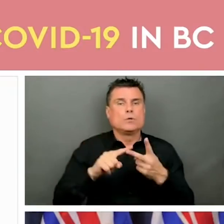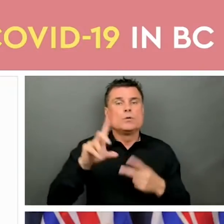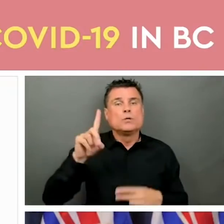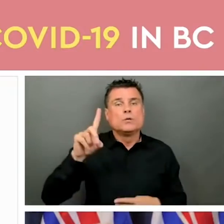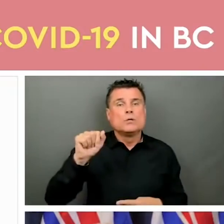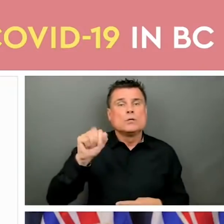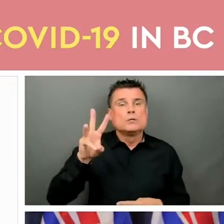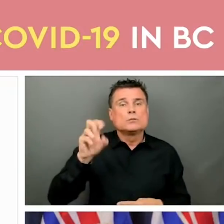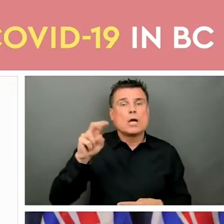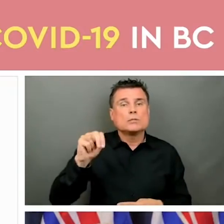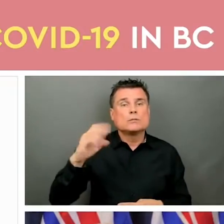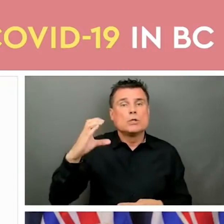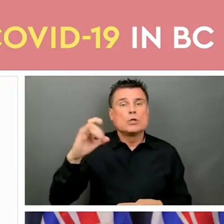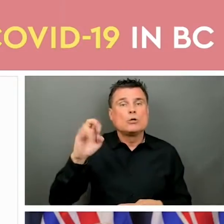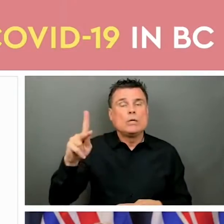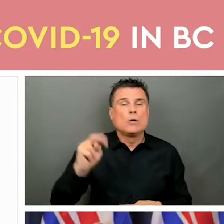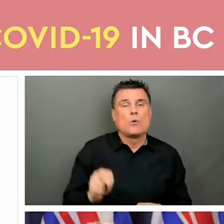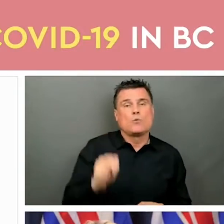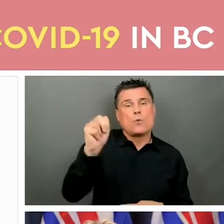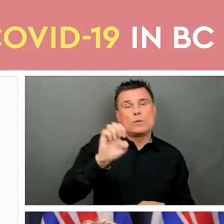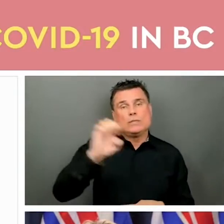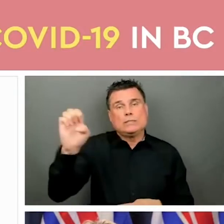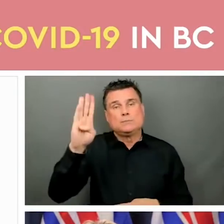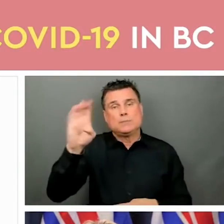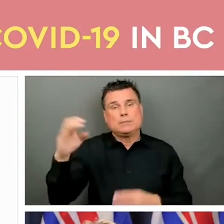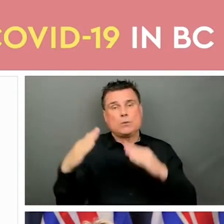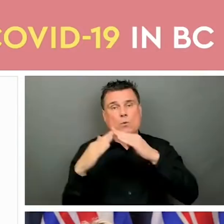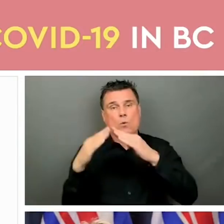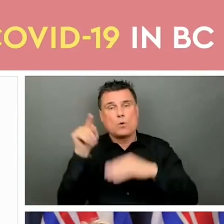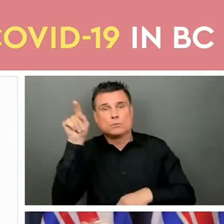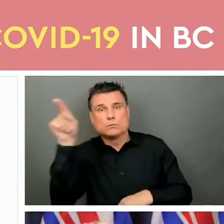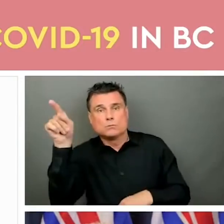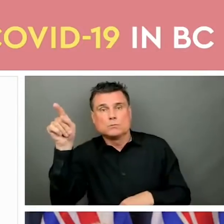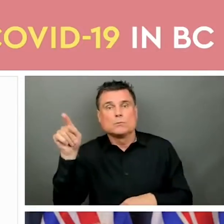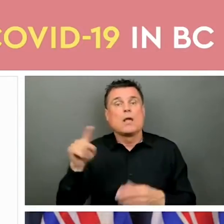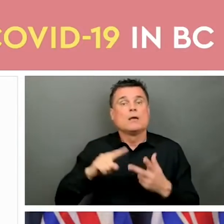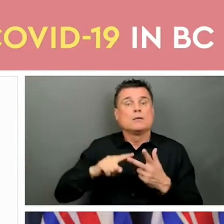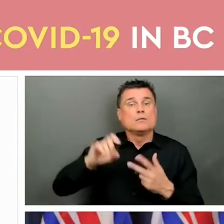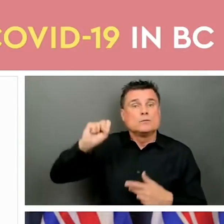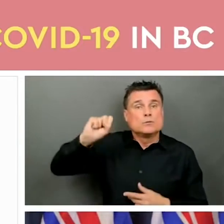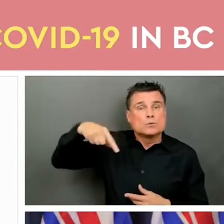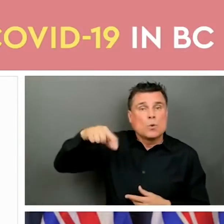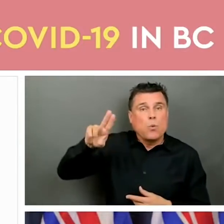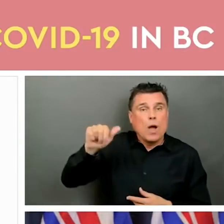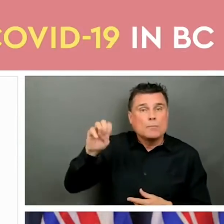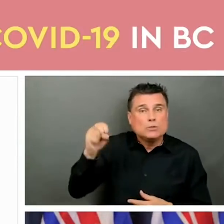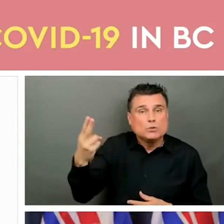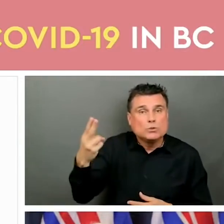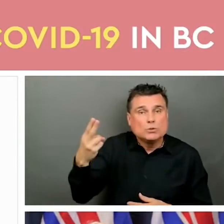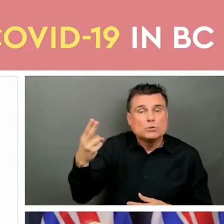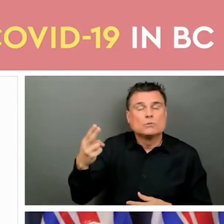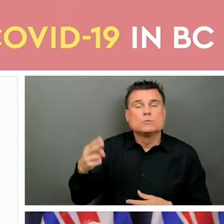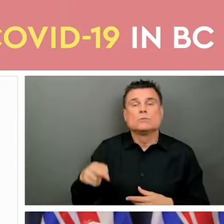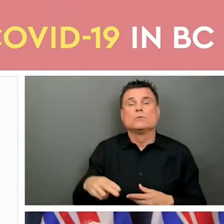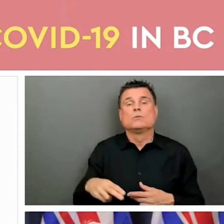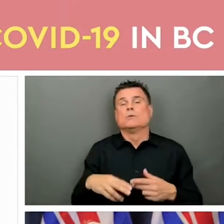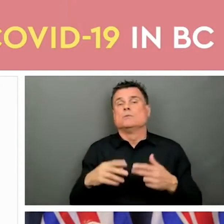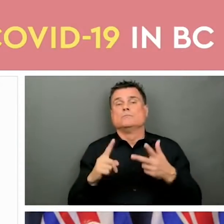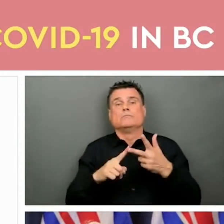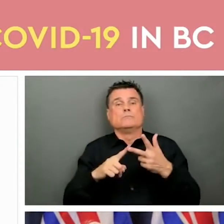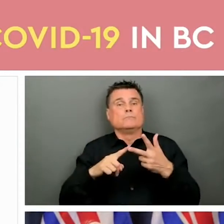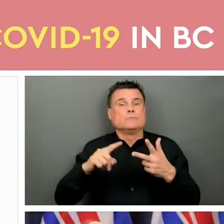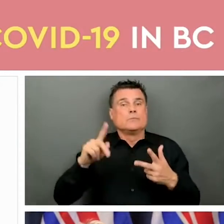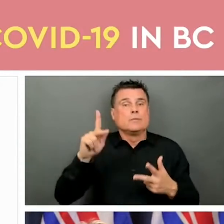areas outside of Fraser Health are the Squamish and Kensington areas in Vancouver Coastal Health. So starting today,